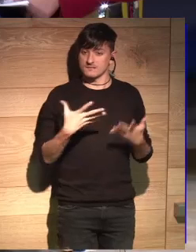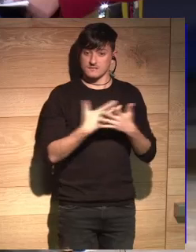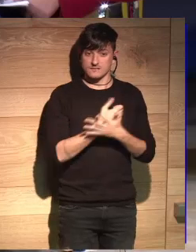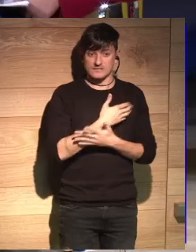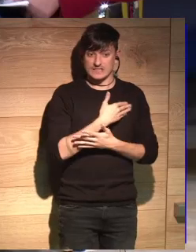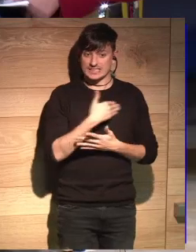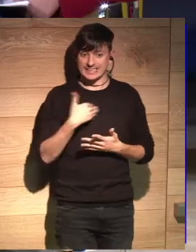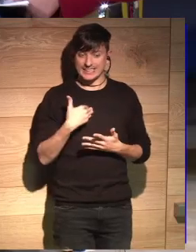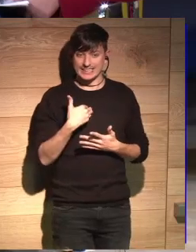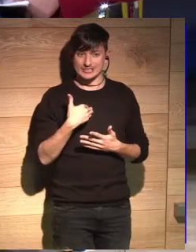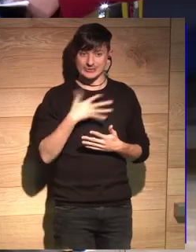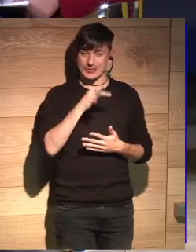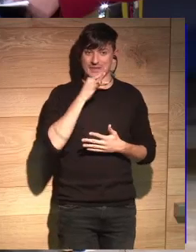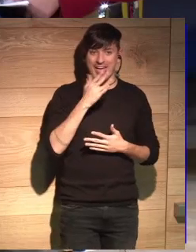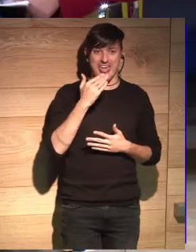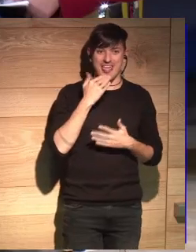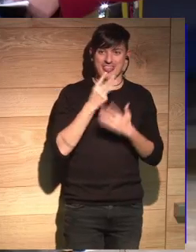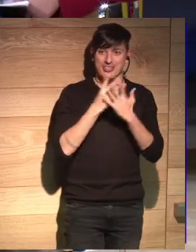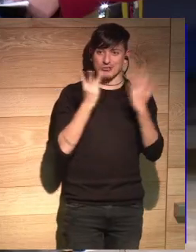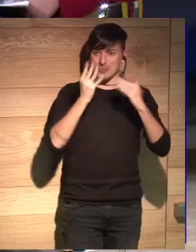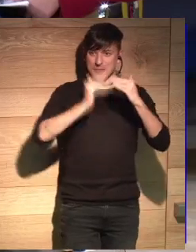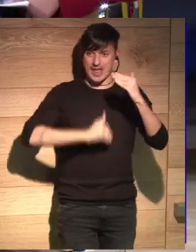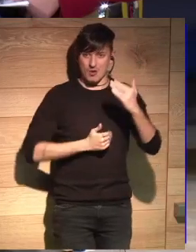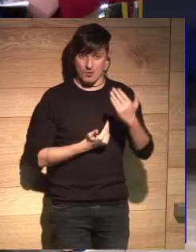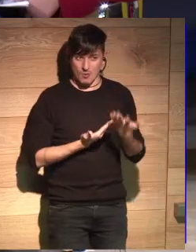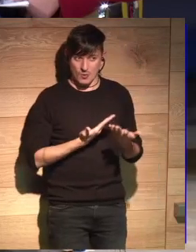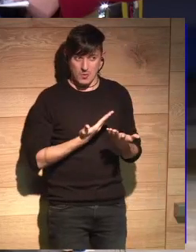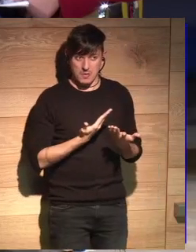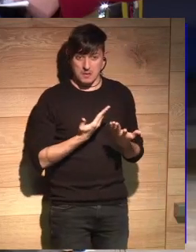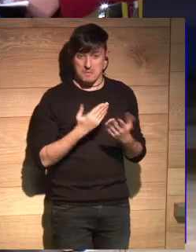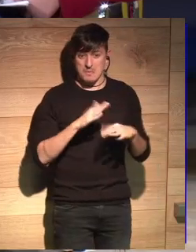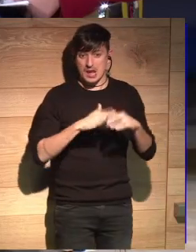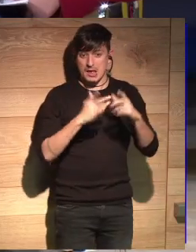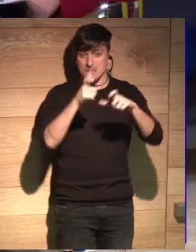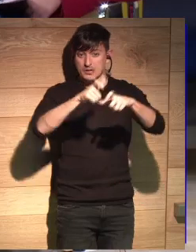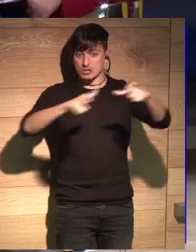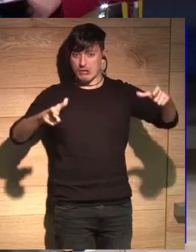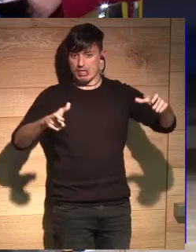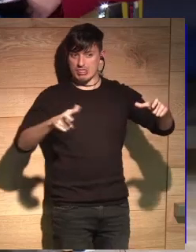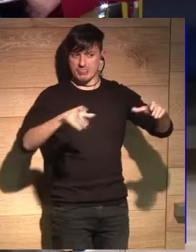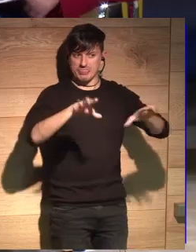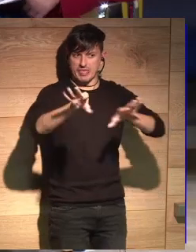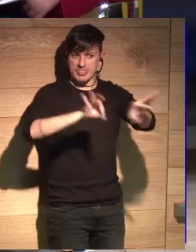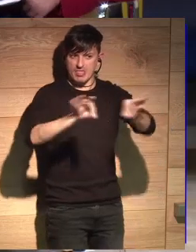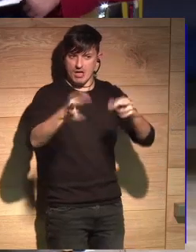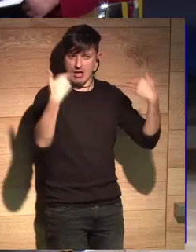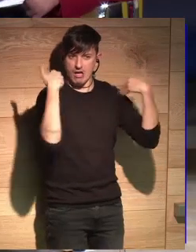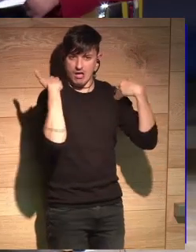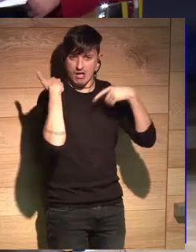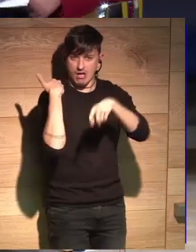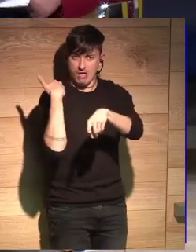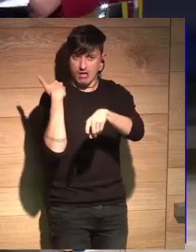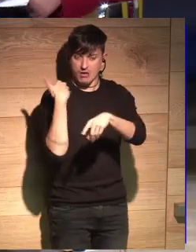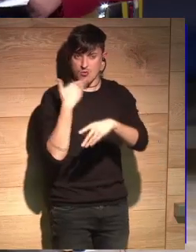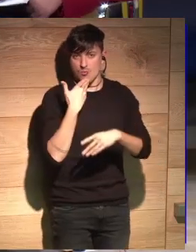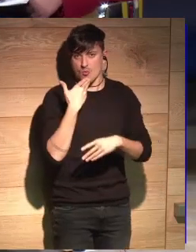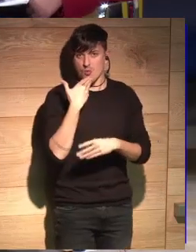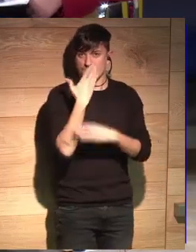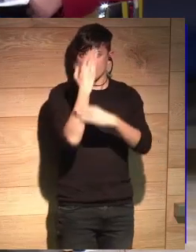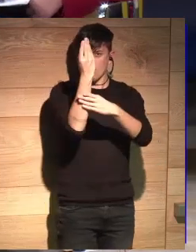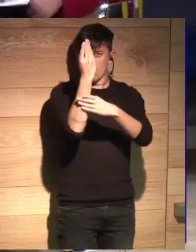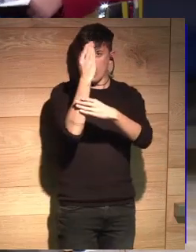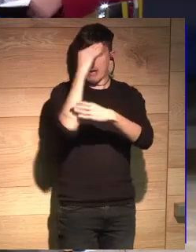And we would like to be underage forever. So somehow, someone will decide for us to have